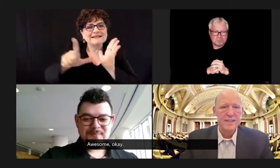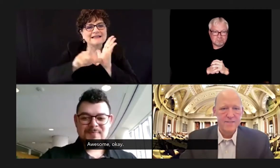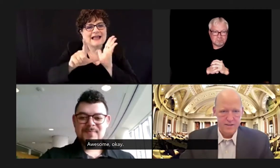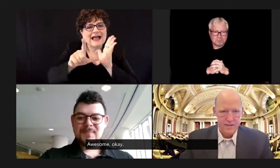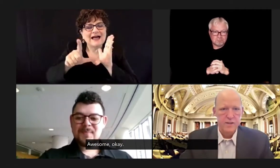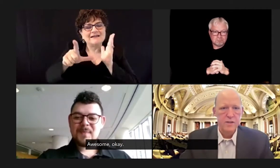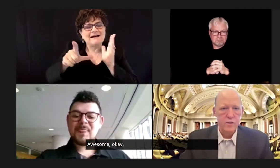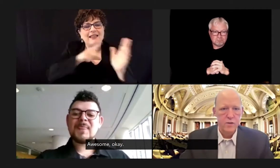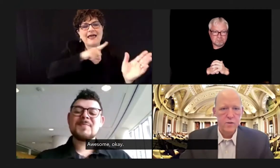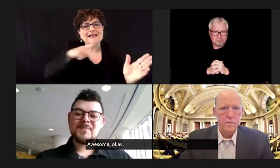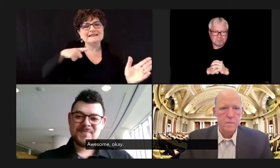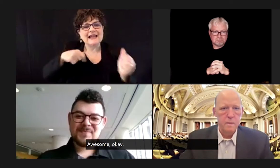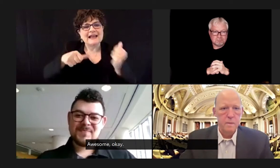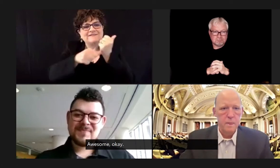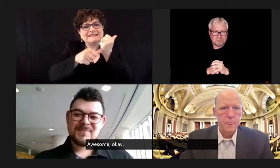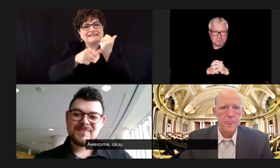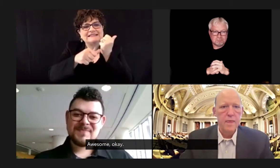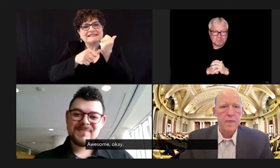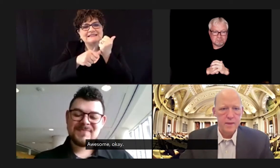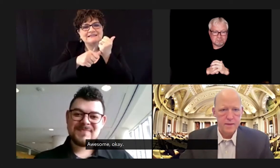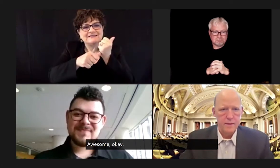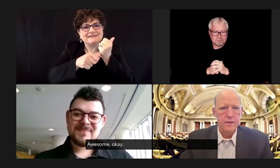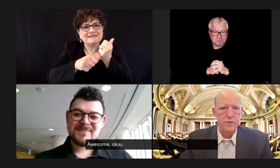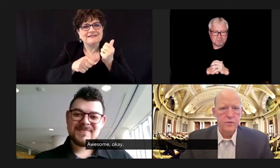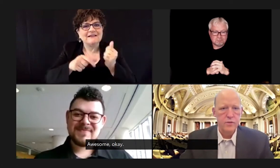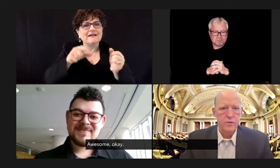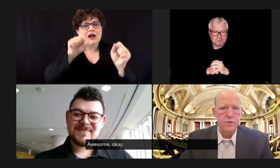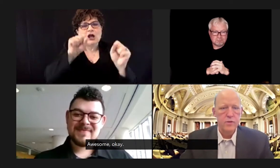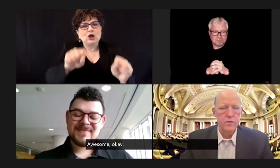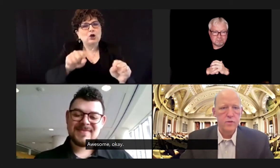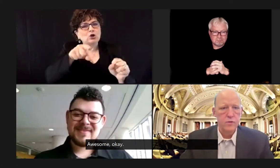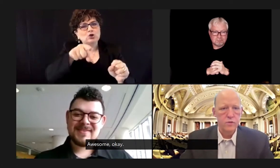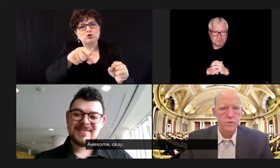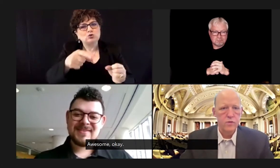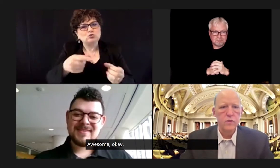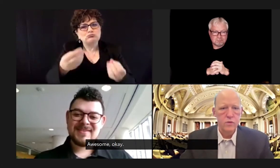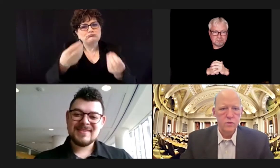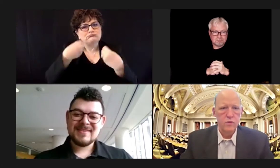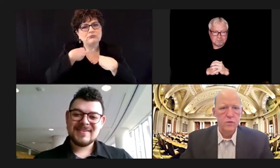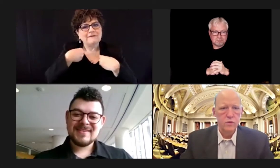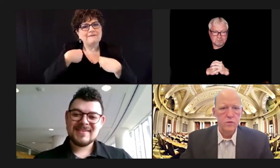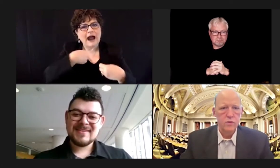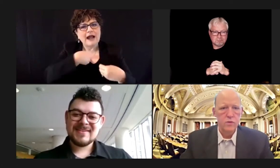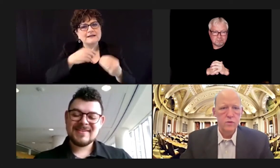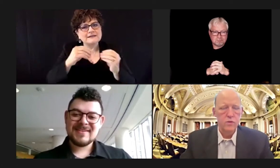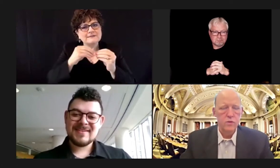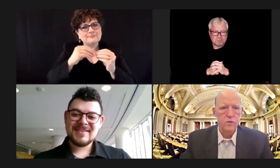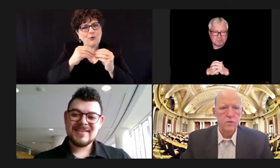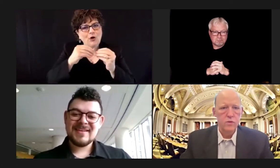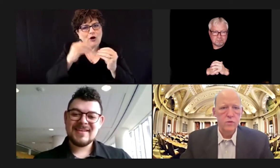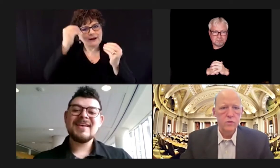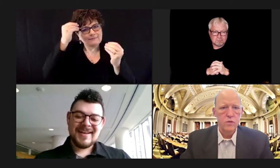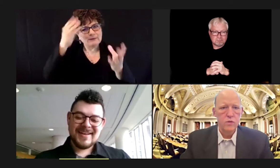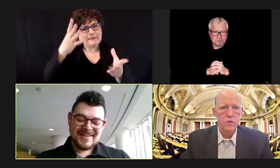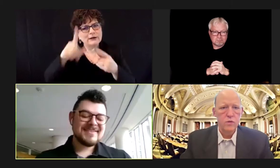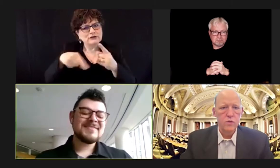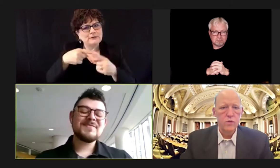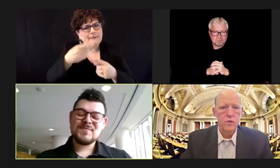So Joshua, you are the legislative assistant